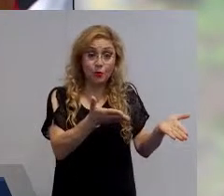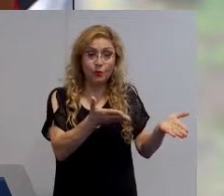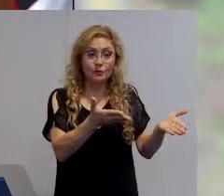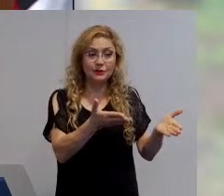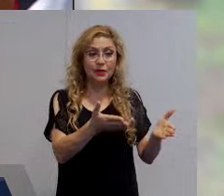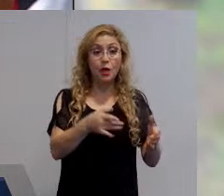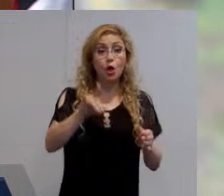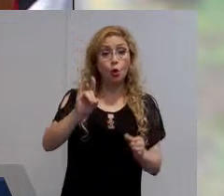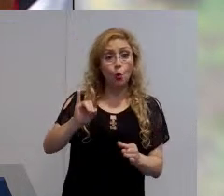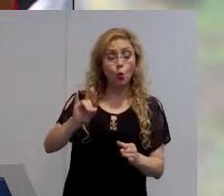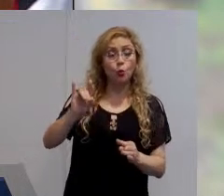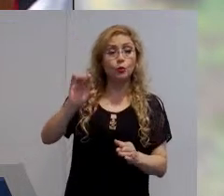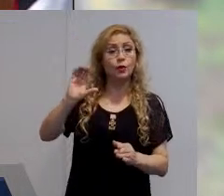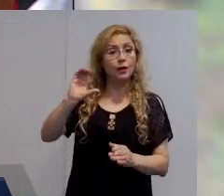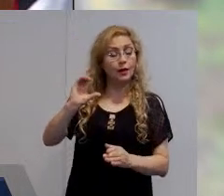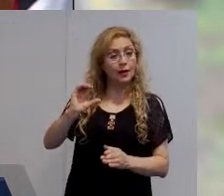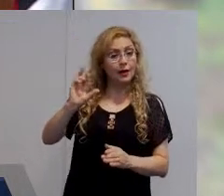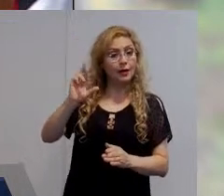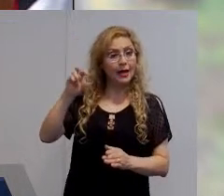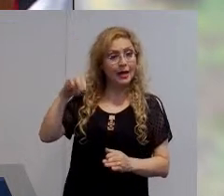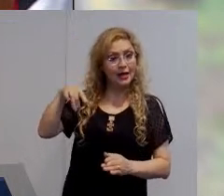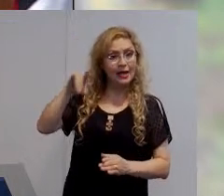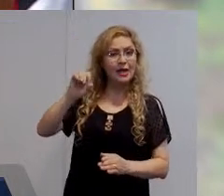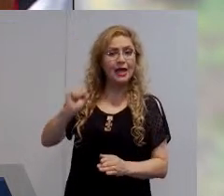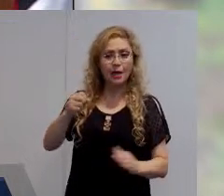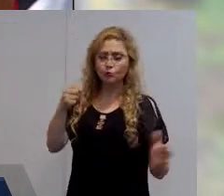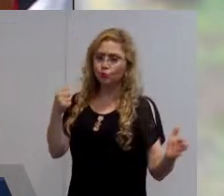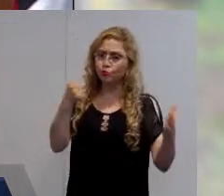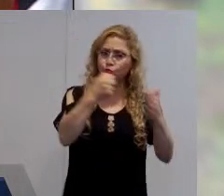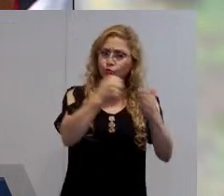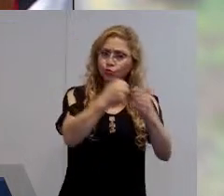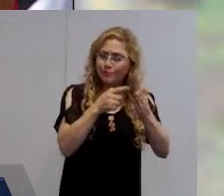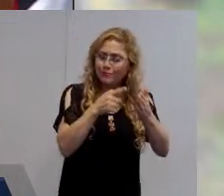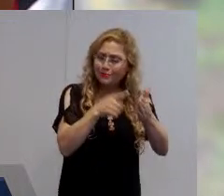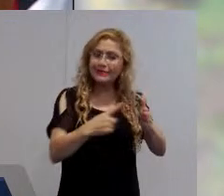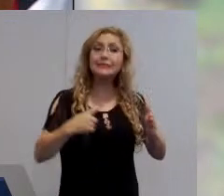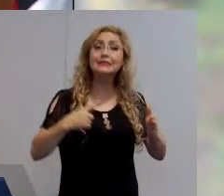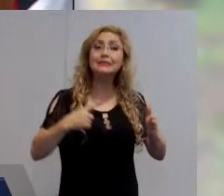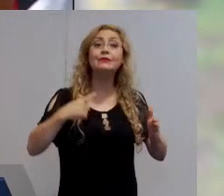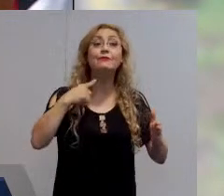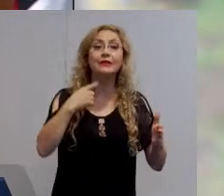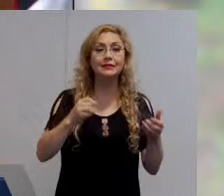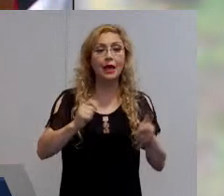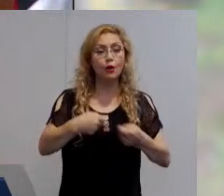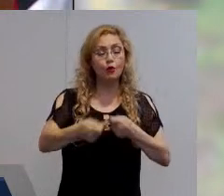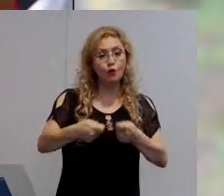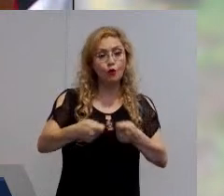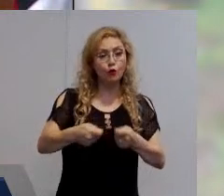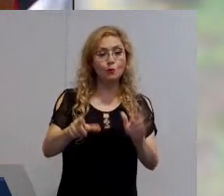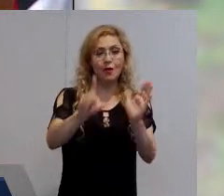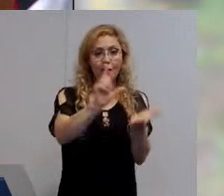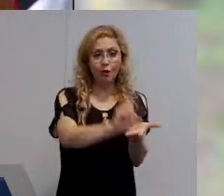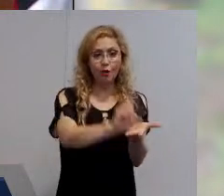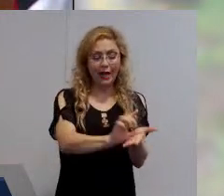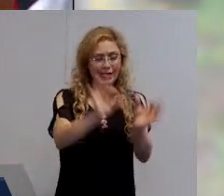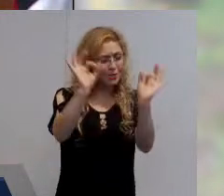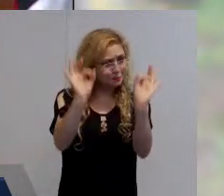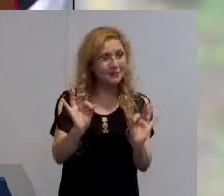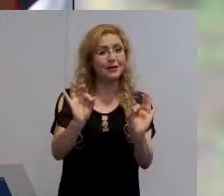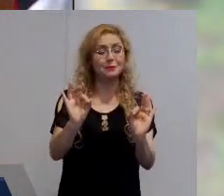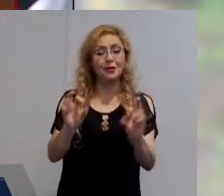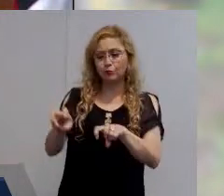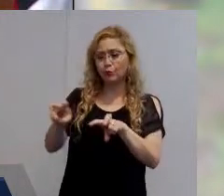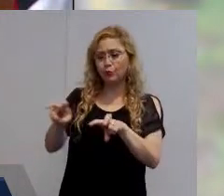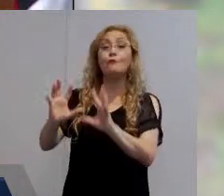impact of Ukraine conflict with the rise in the price of food and crops, and that affects local economies and especially family